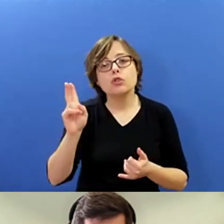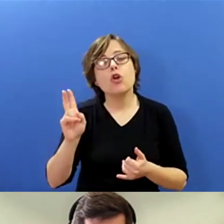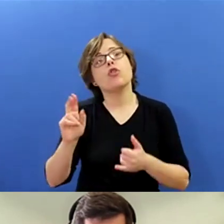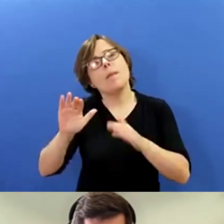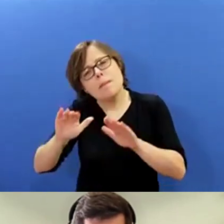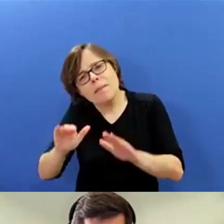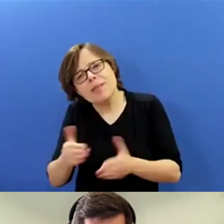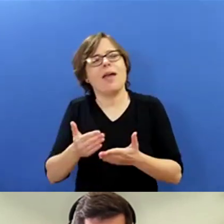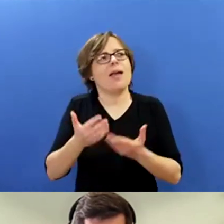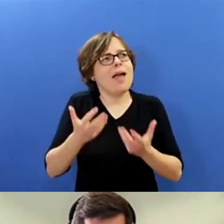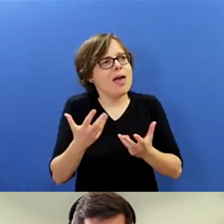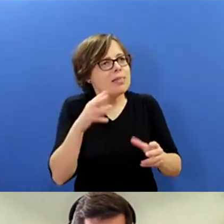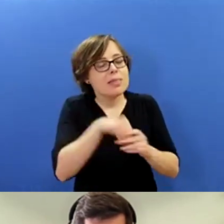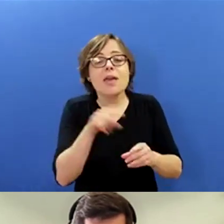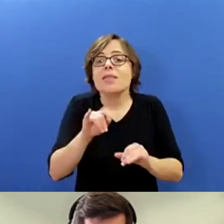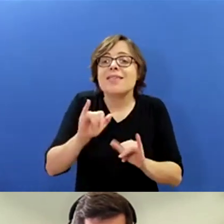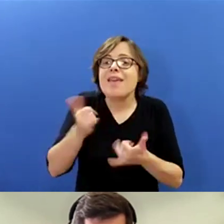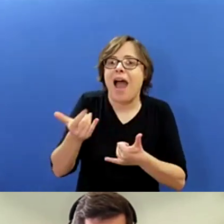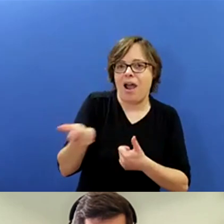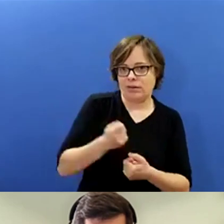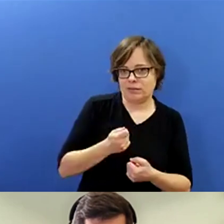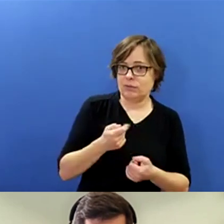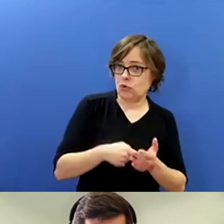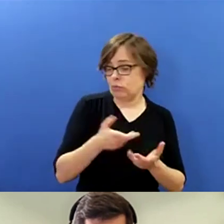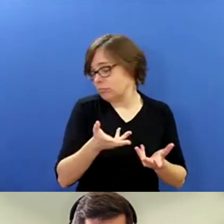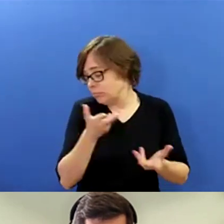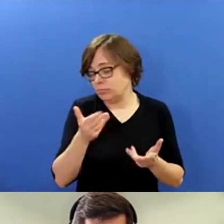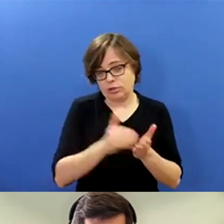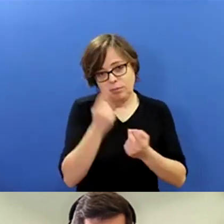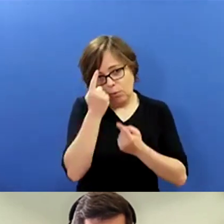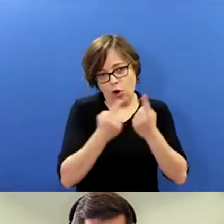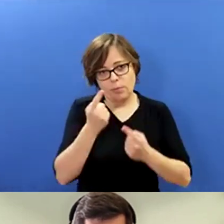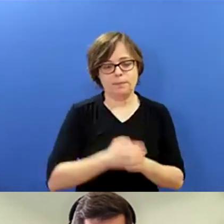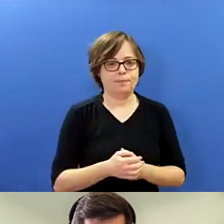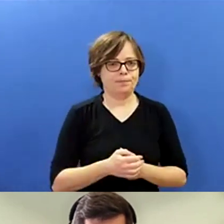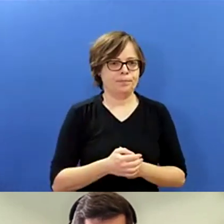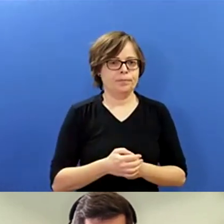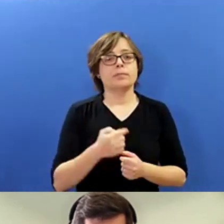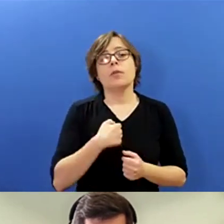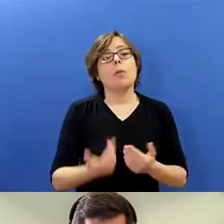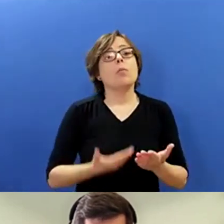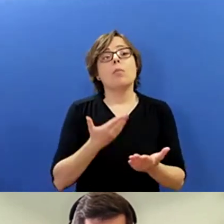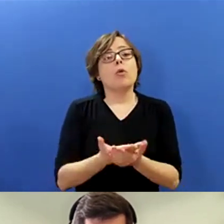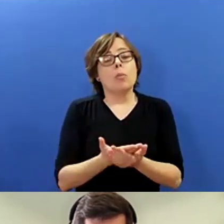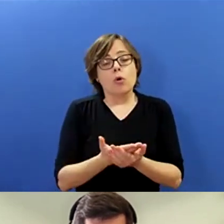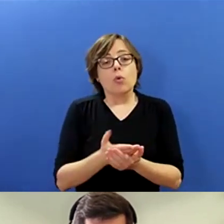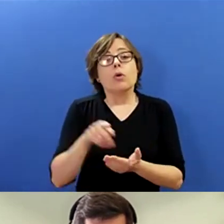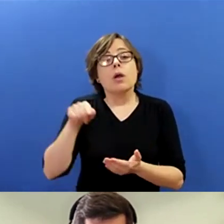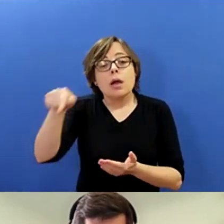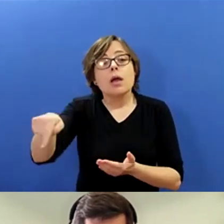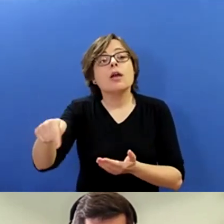so my insight is really go get the people where they are. Like not to wait that people have